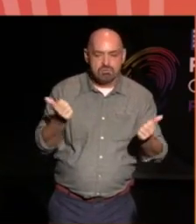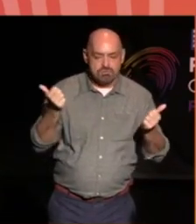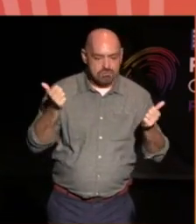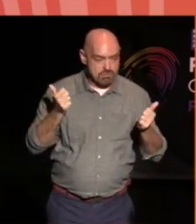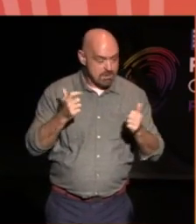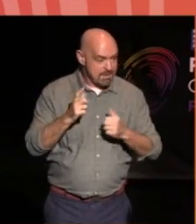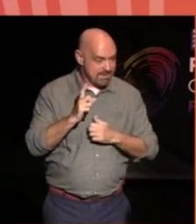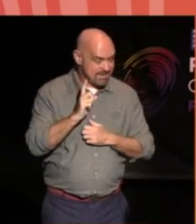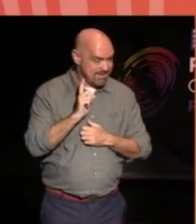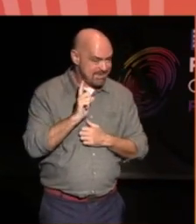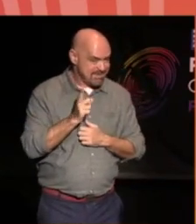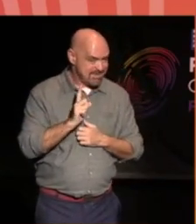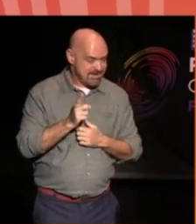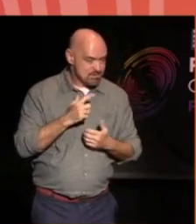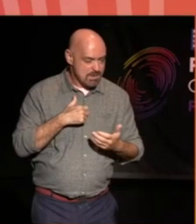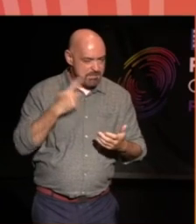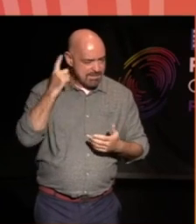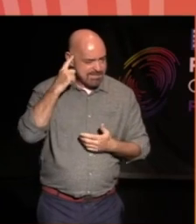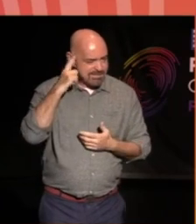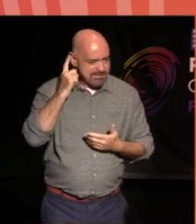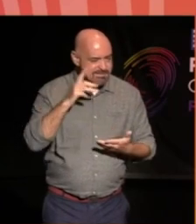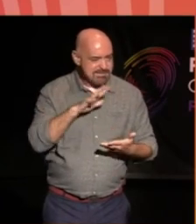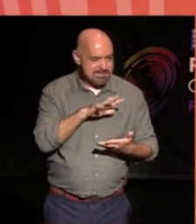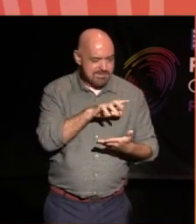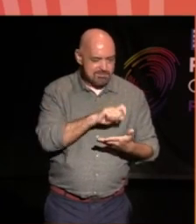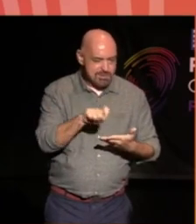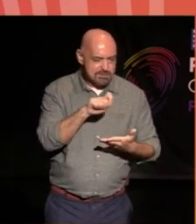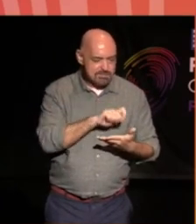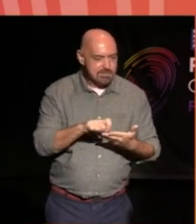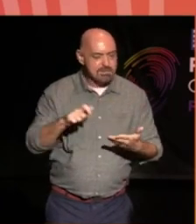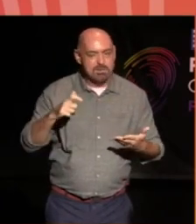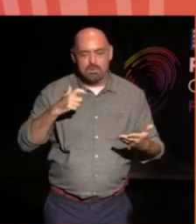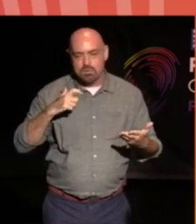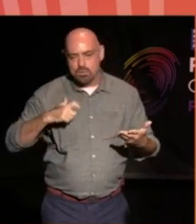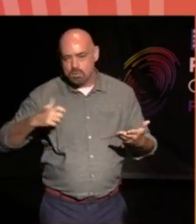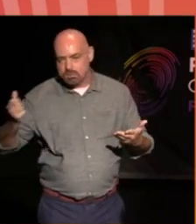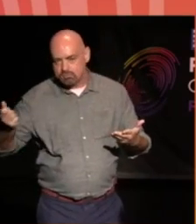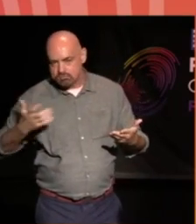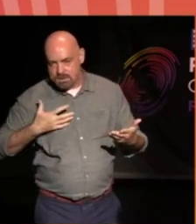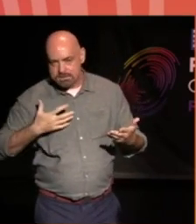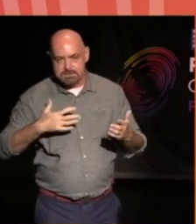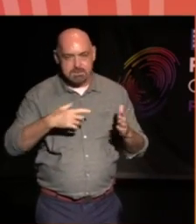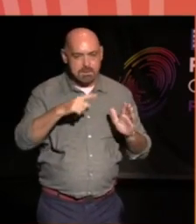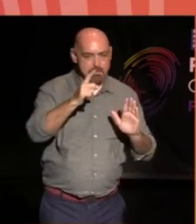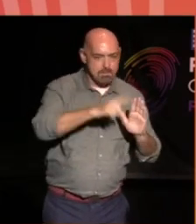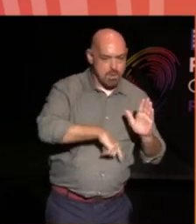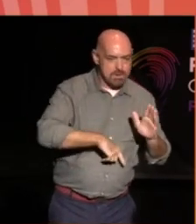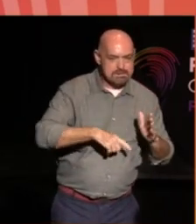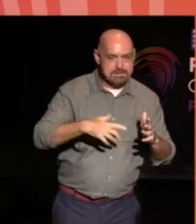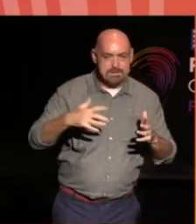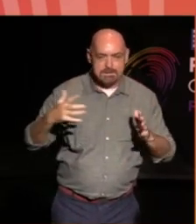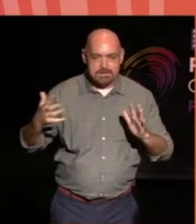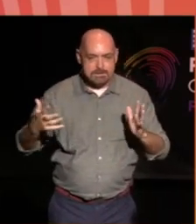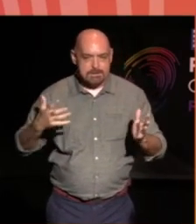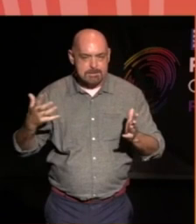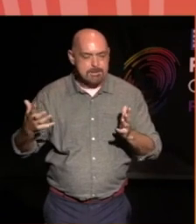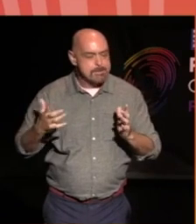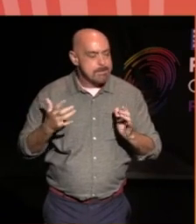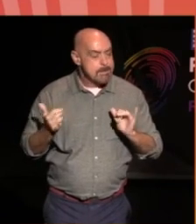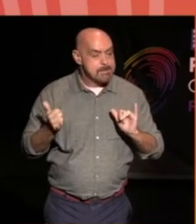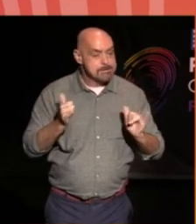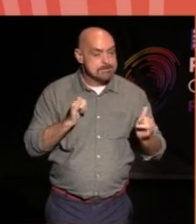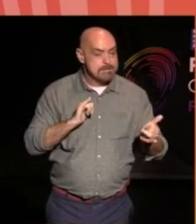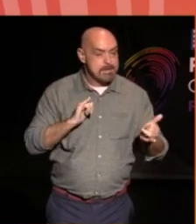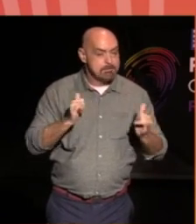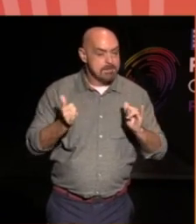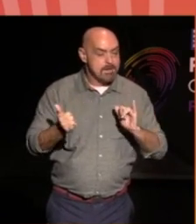And that's what I was kind of picking at in terms of thinking about human rights and policy, in that sometimes I think very